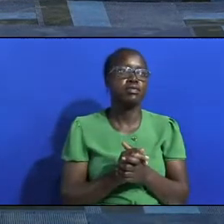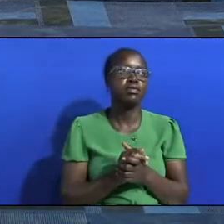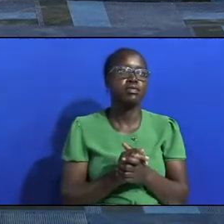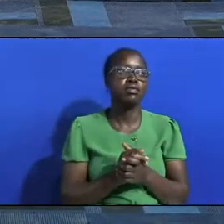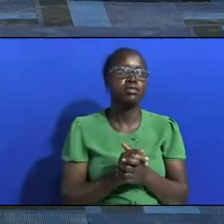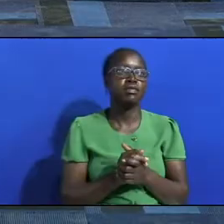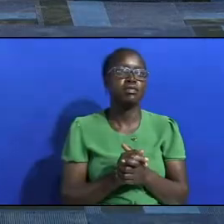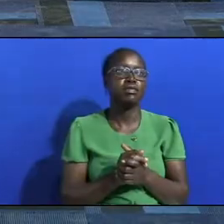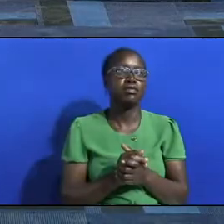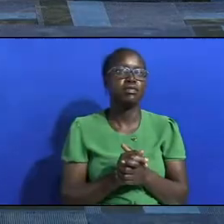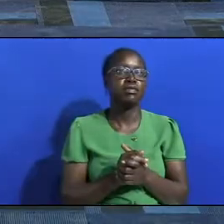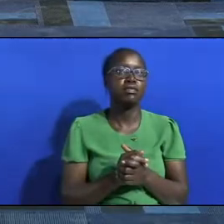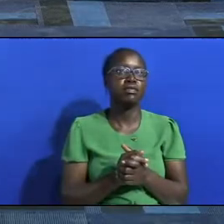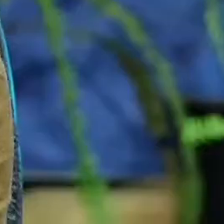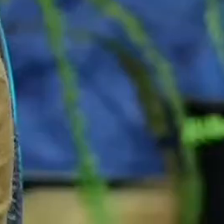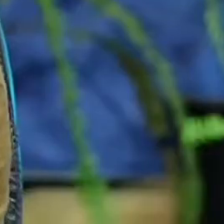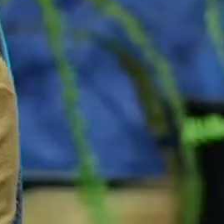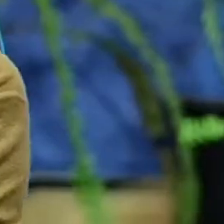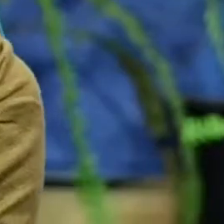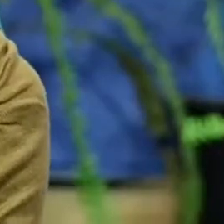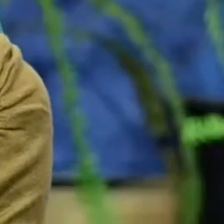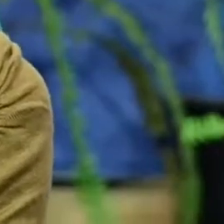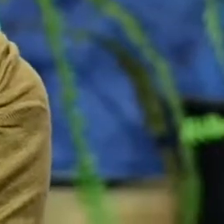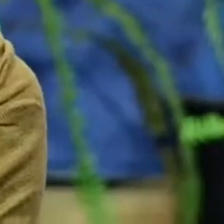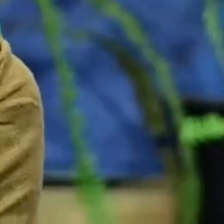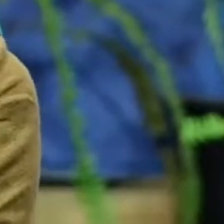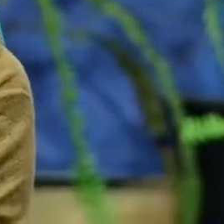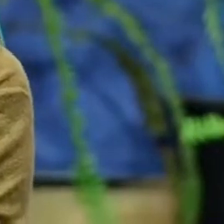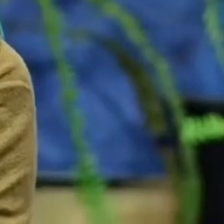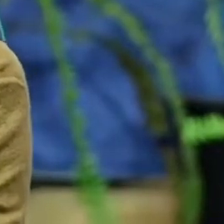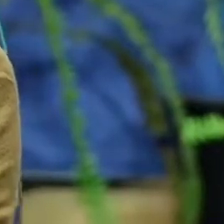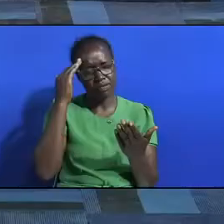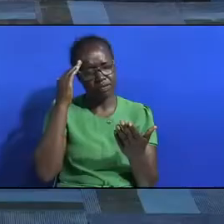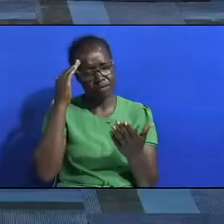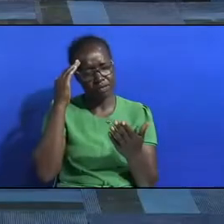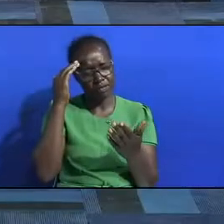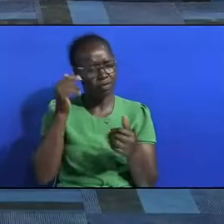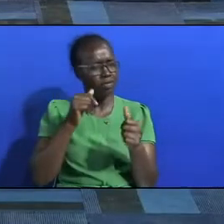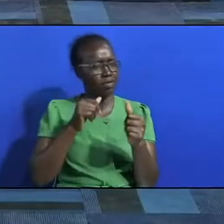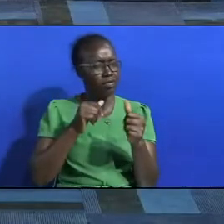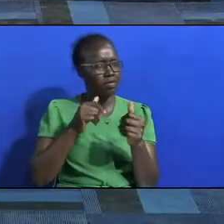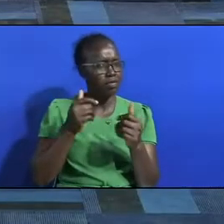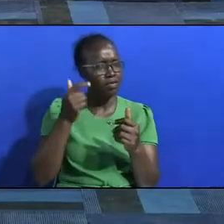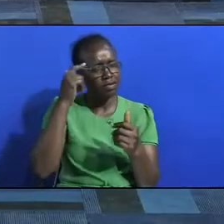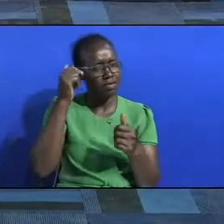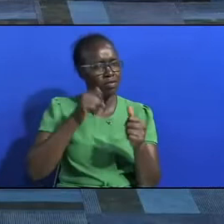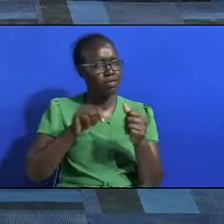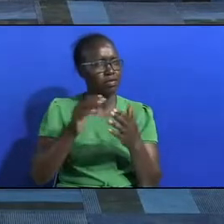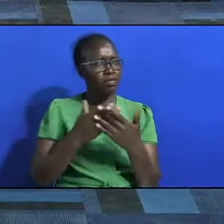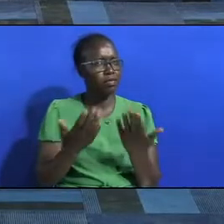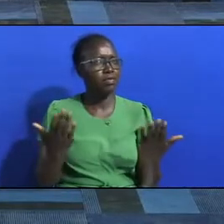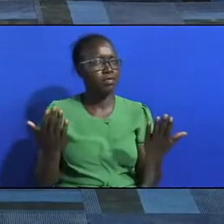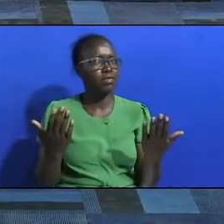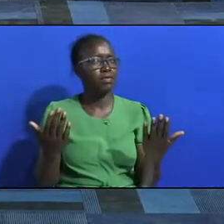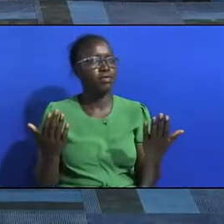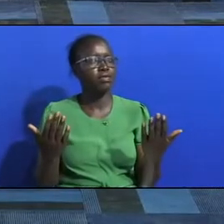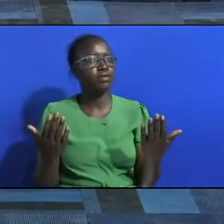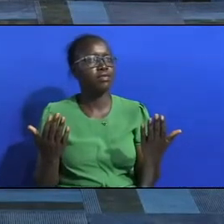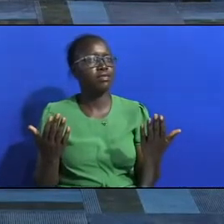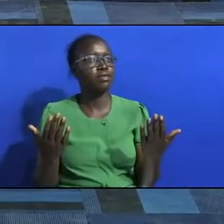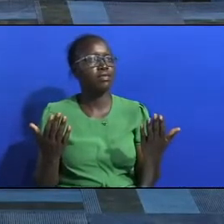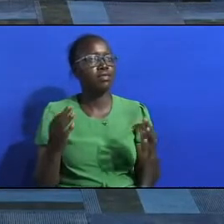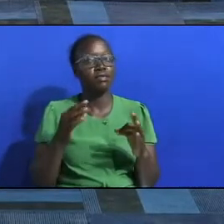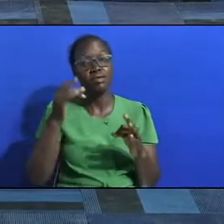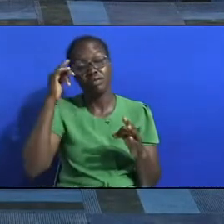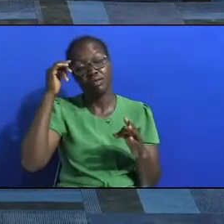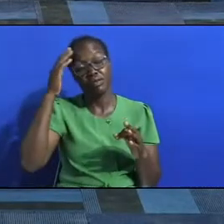to give you clues. I have something in mind. I'm thinking about something. I'm going to give you clues. And if you think